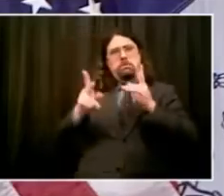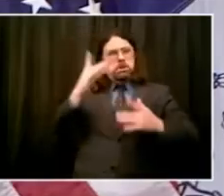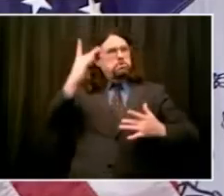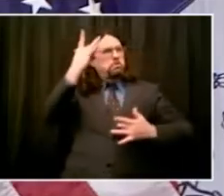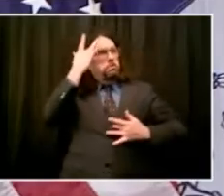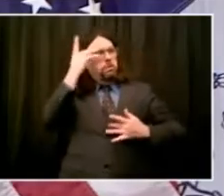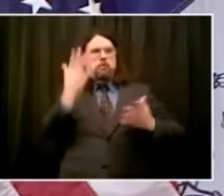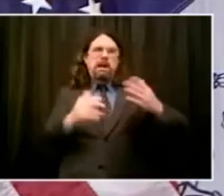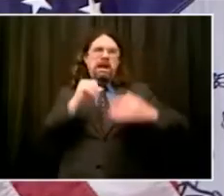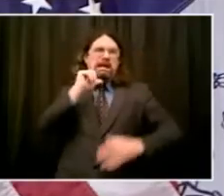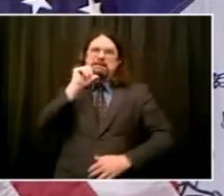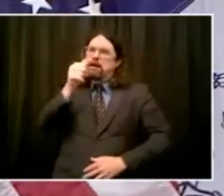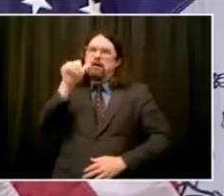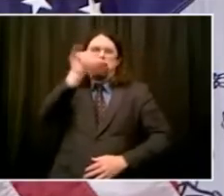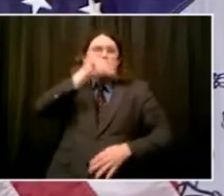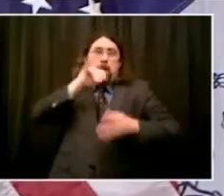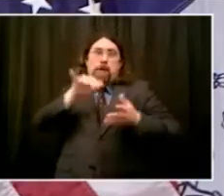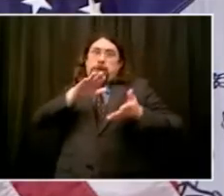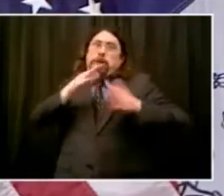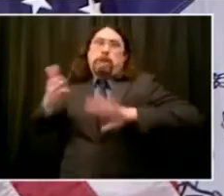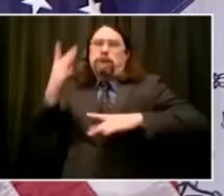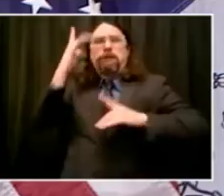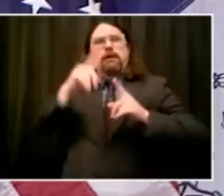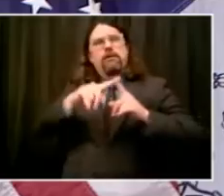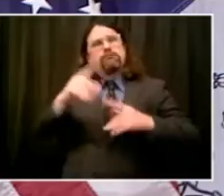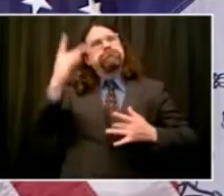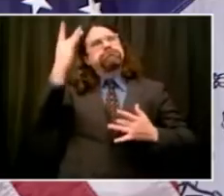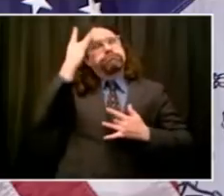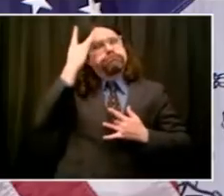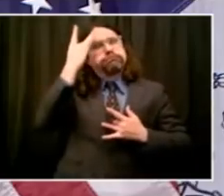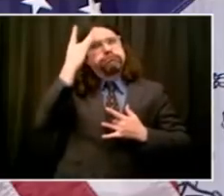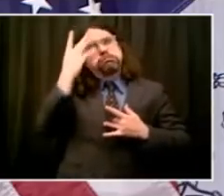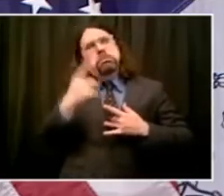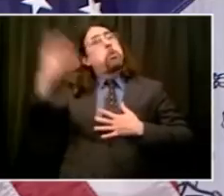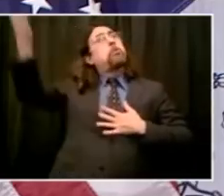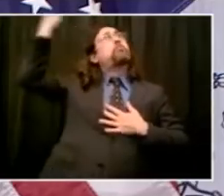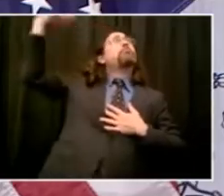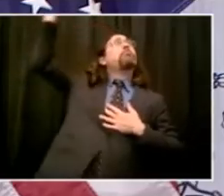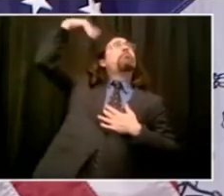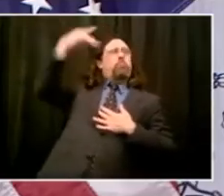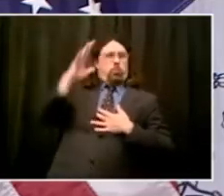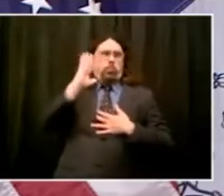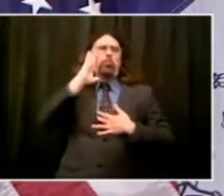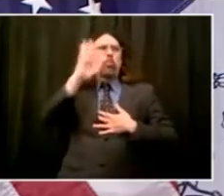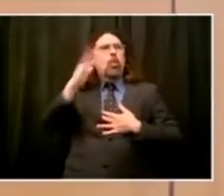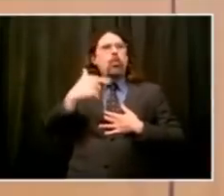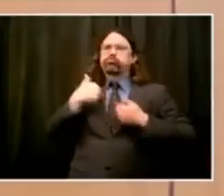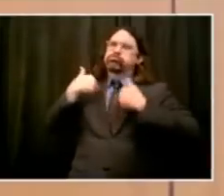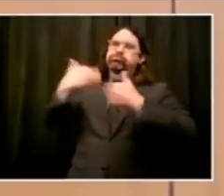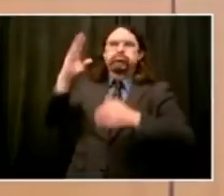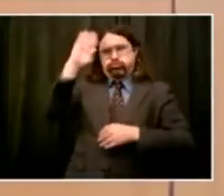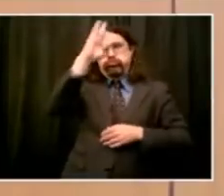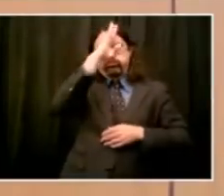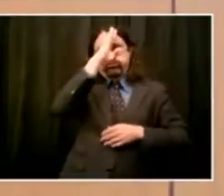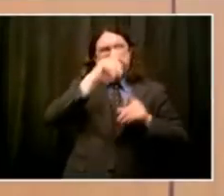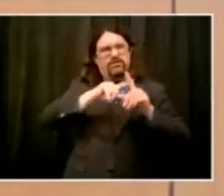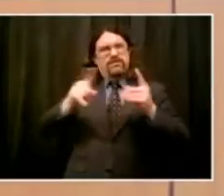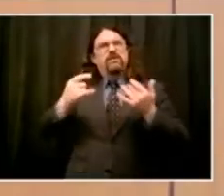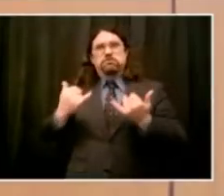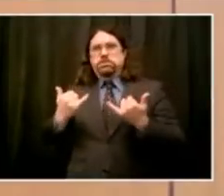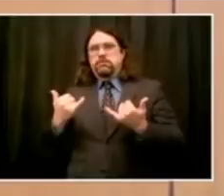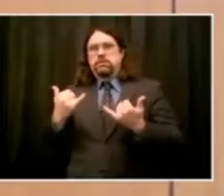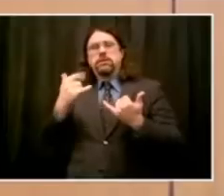in? Mr. Mayor, I'll just add that as part of our ongoing surveillance as to how